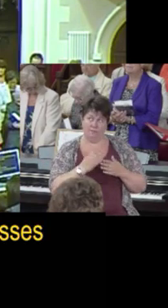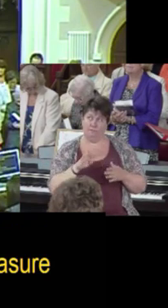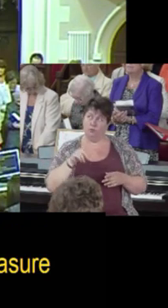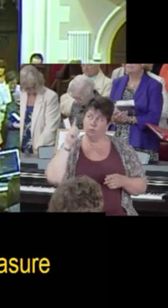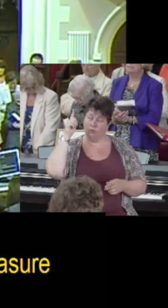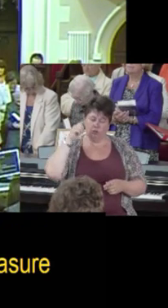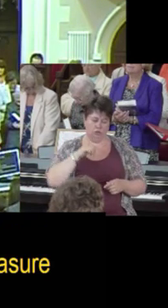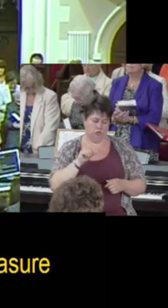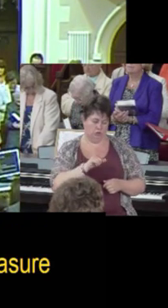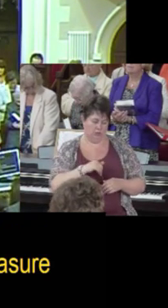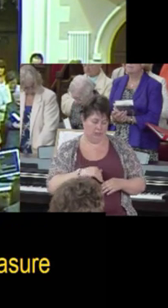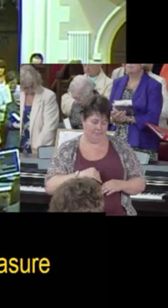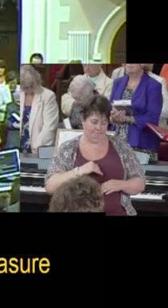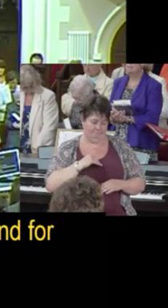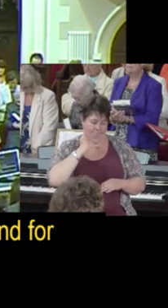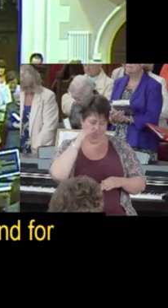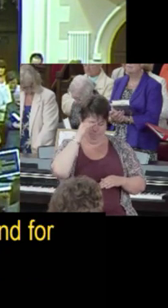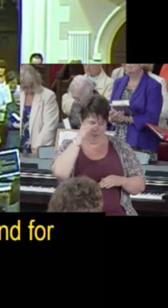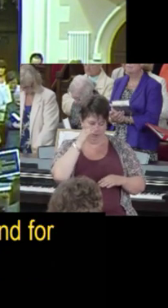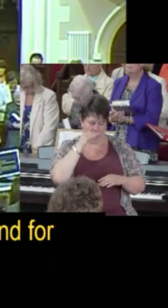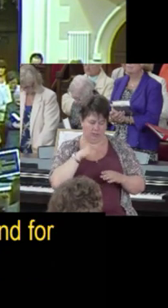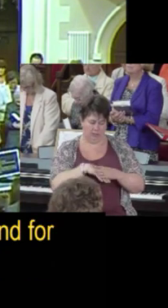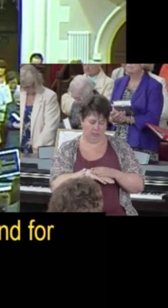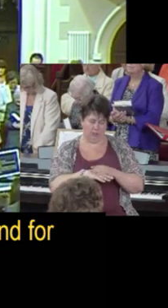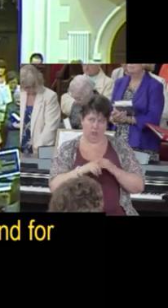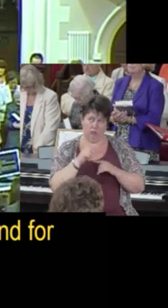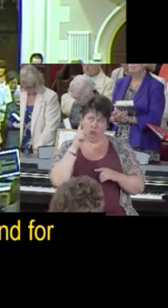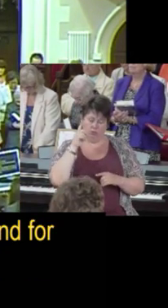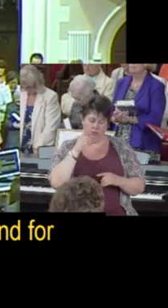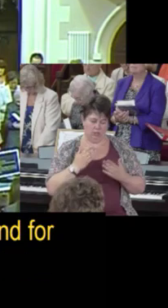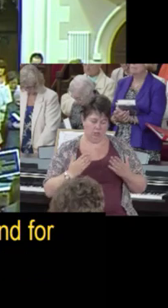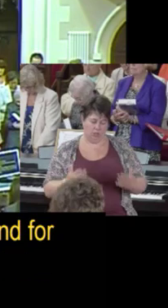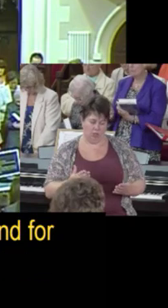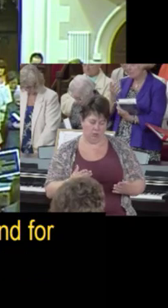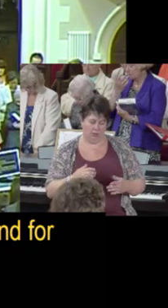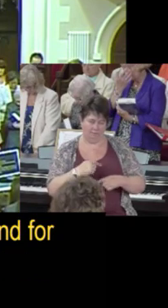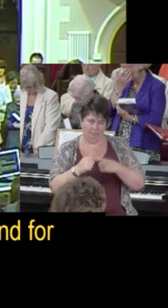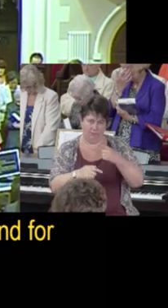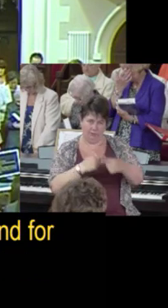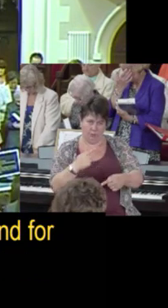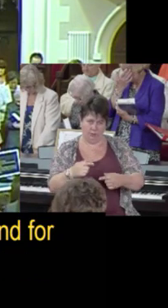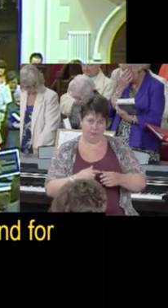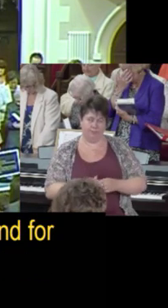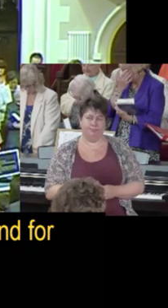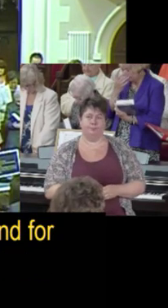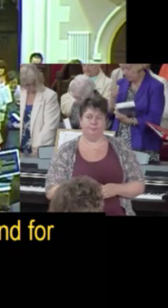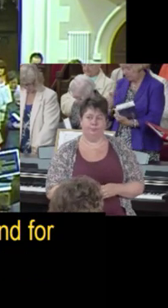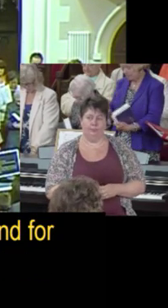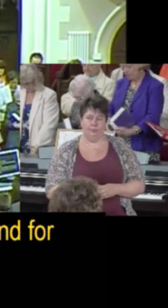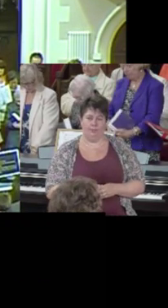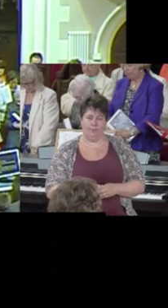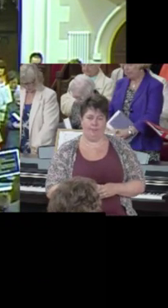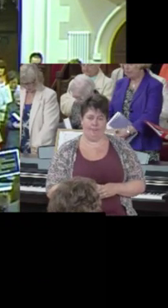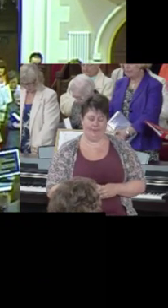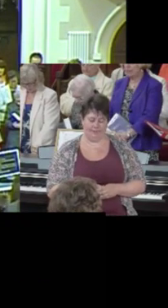be filled to the measure of all the fullness of God, both now and forevermore.